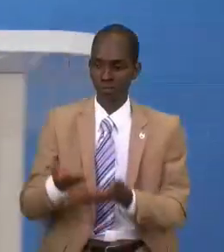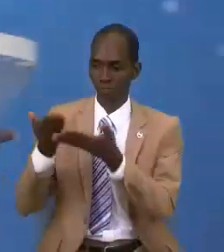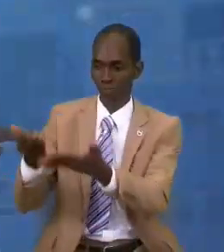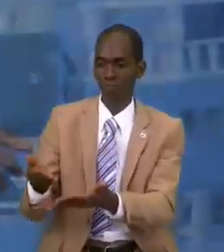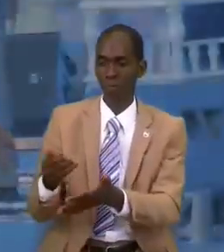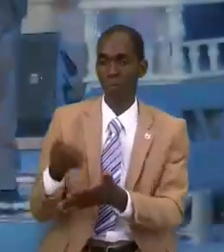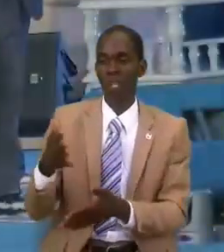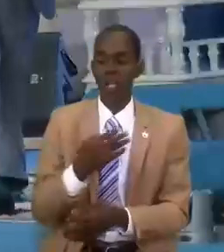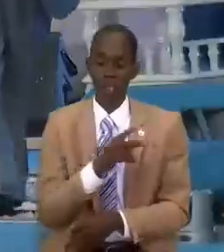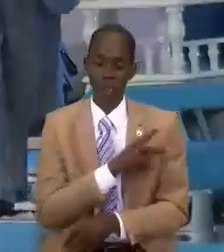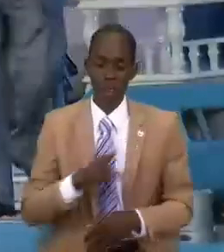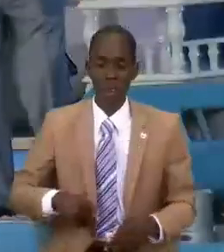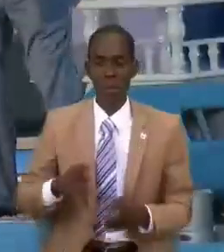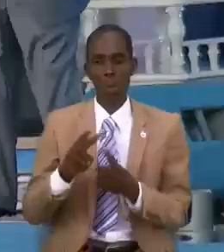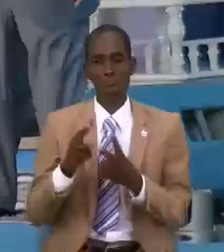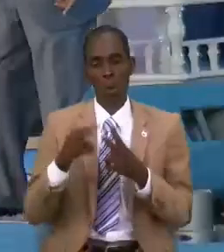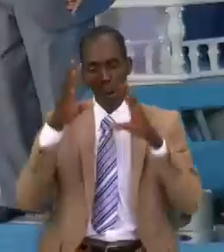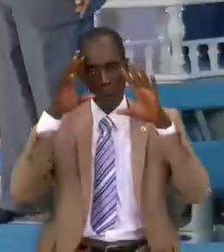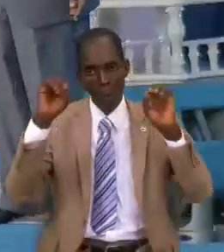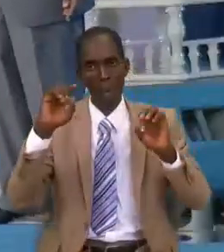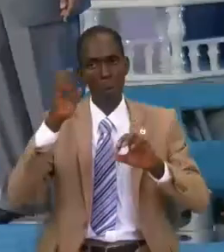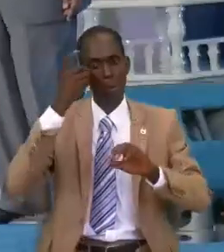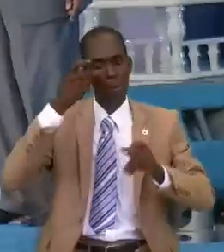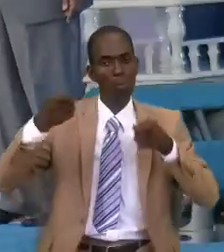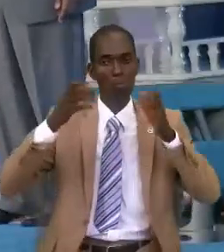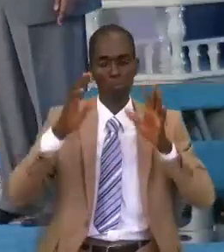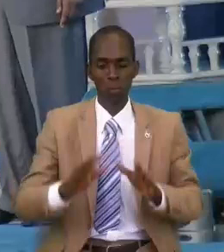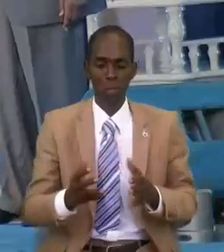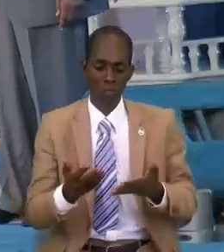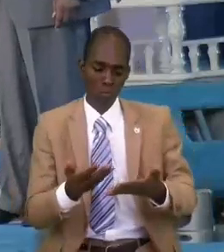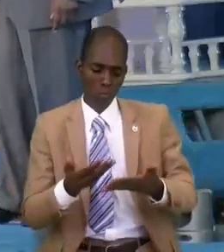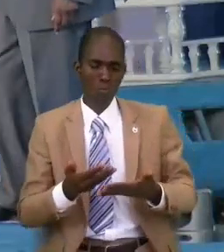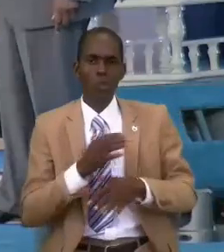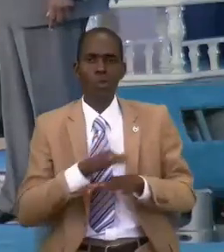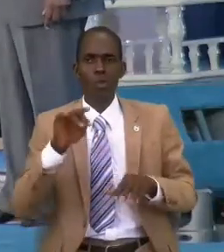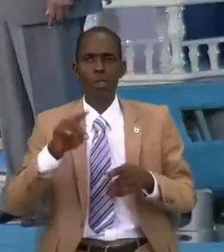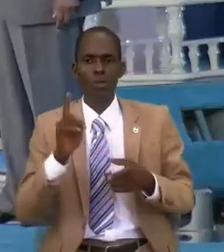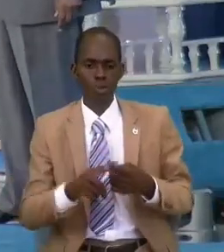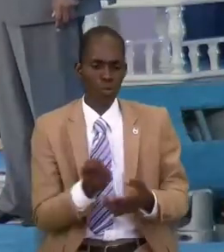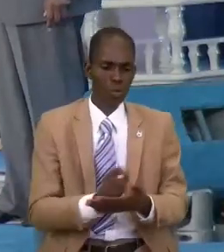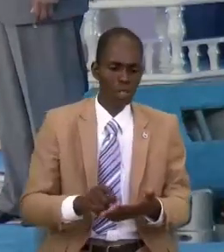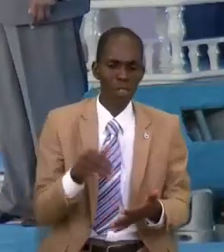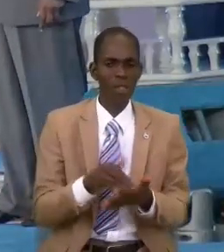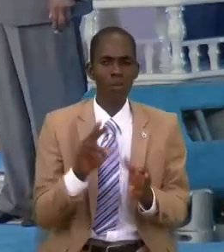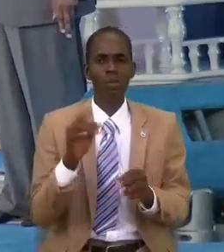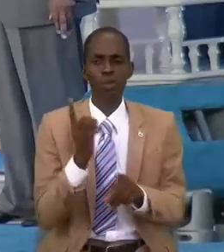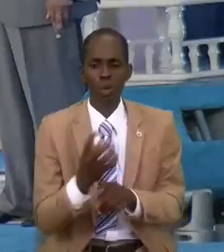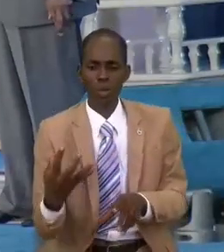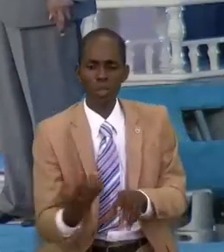he comes, he doesn't have to labor to write that. He picks that up, and he is the one it was written for.